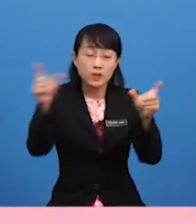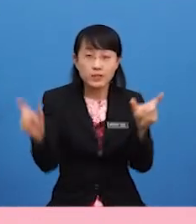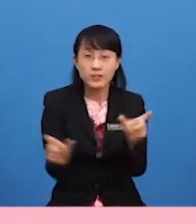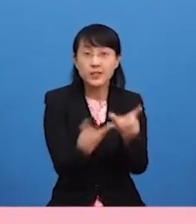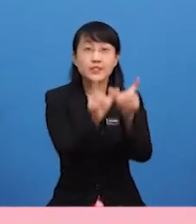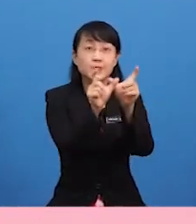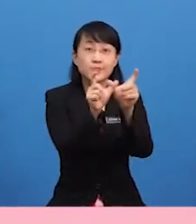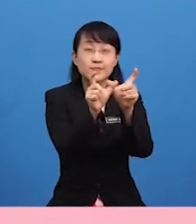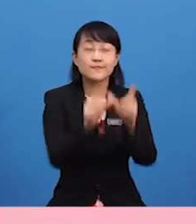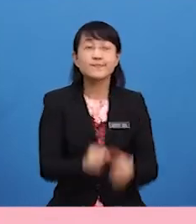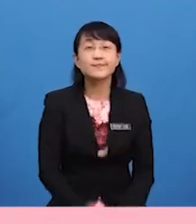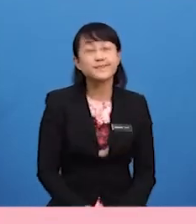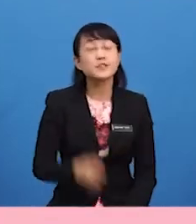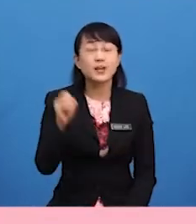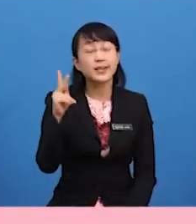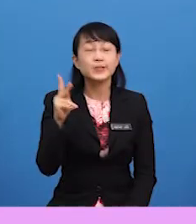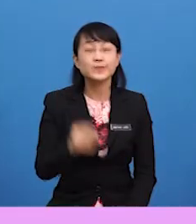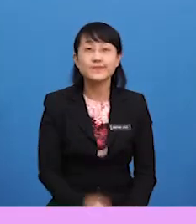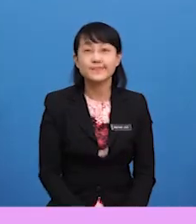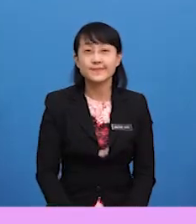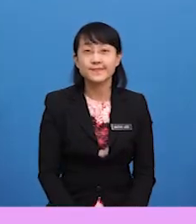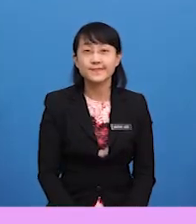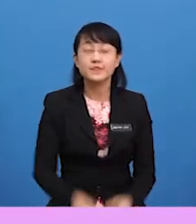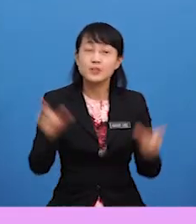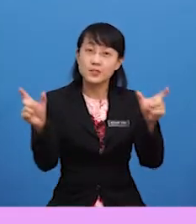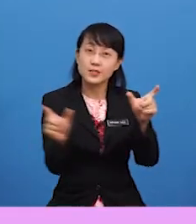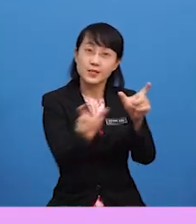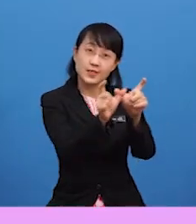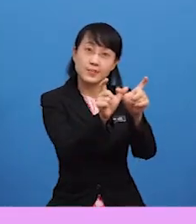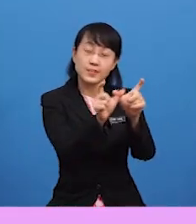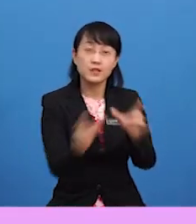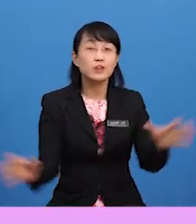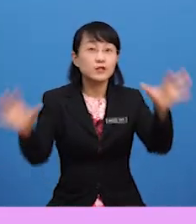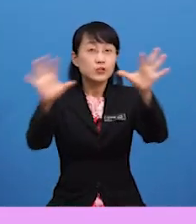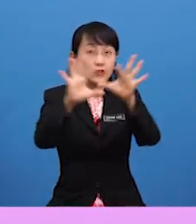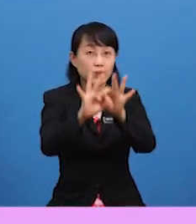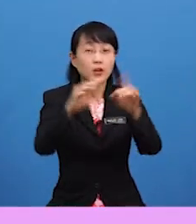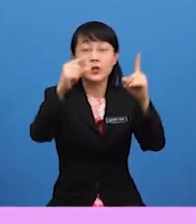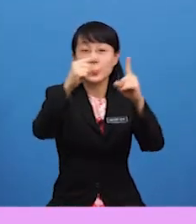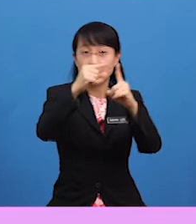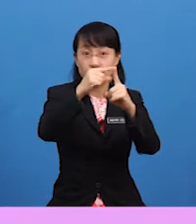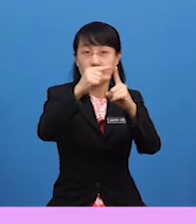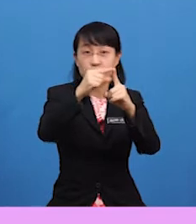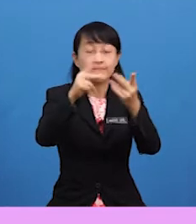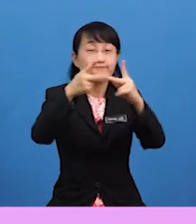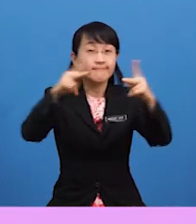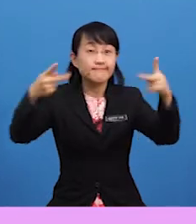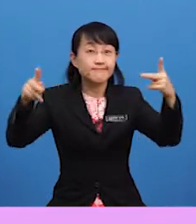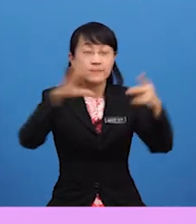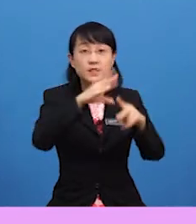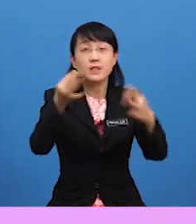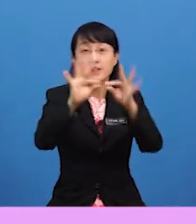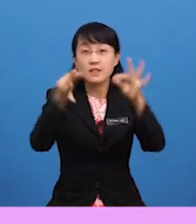about? Oh, okay. Alright. Conjunctions join words, phrases,